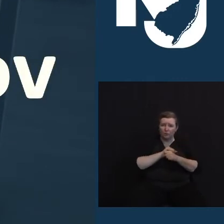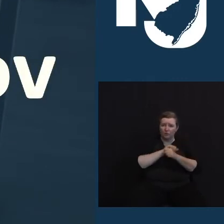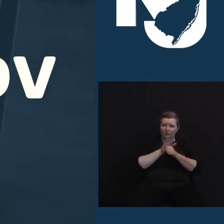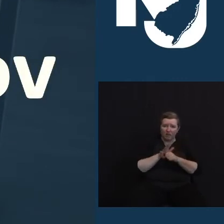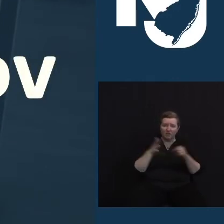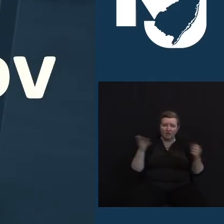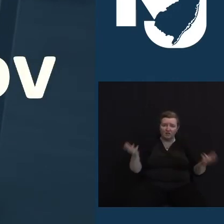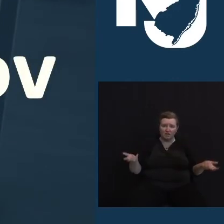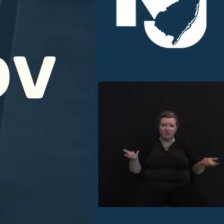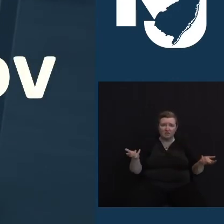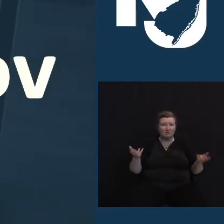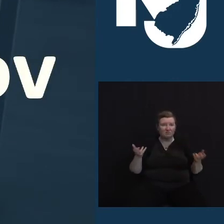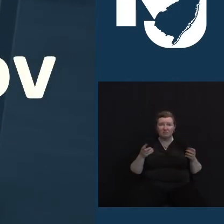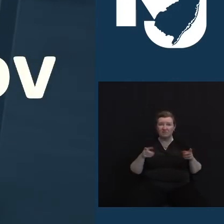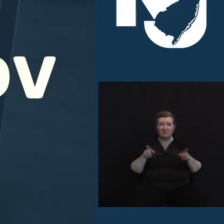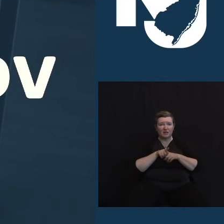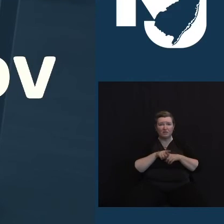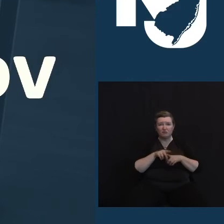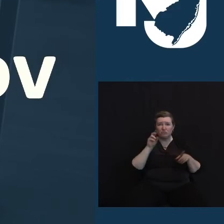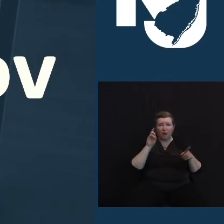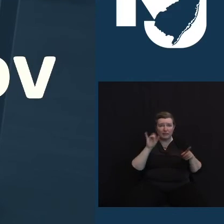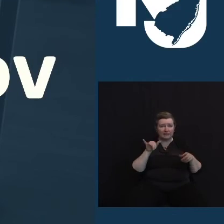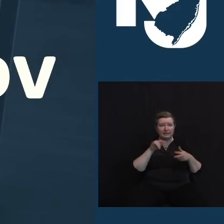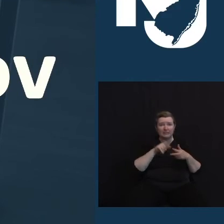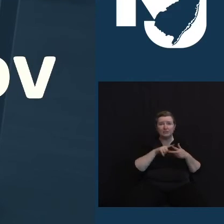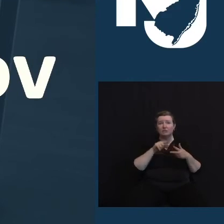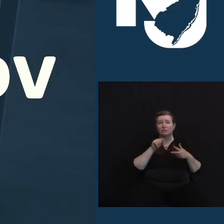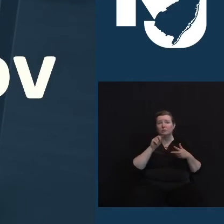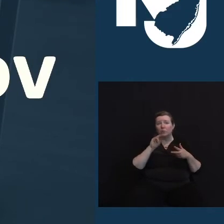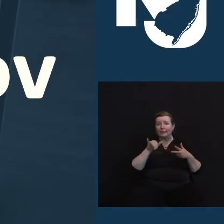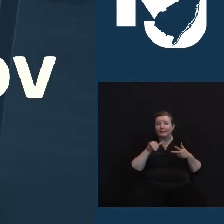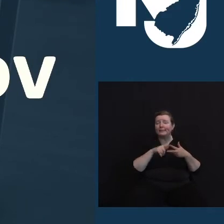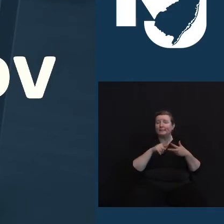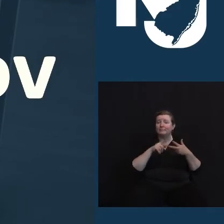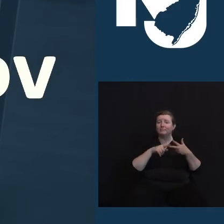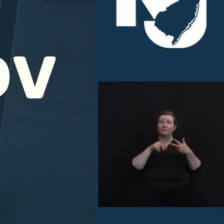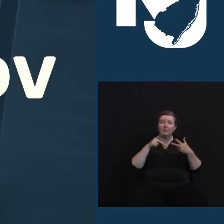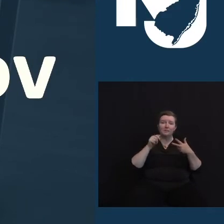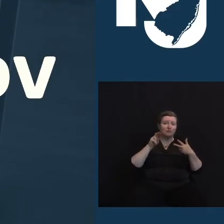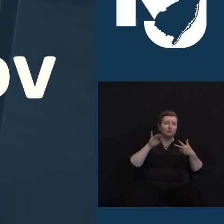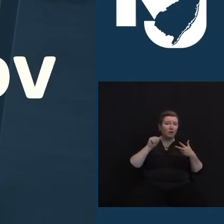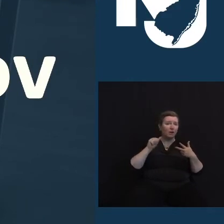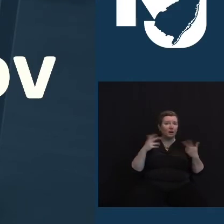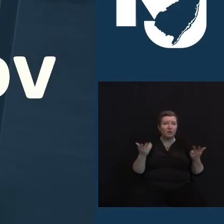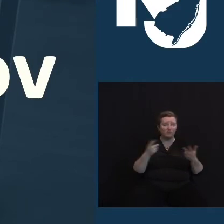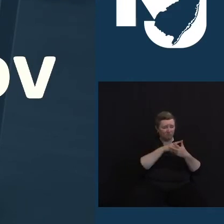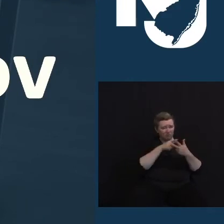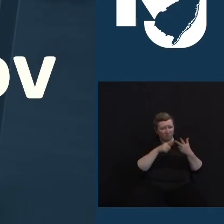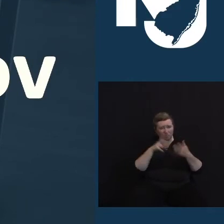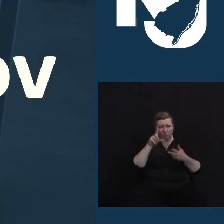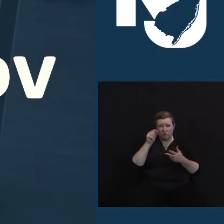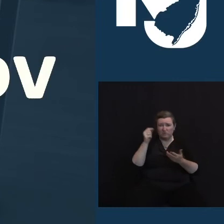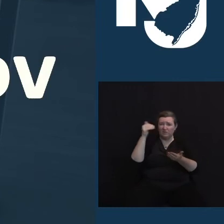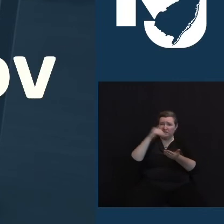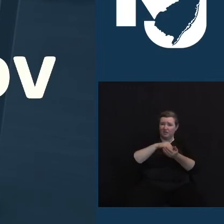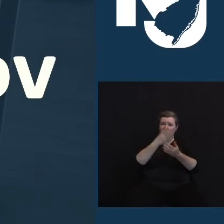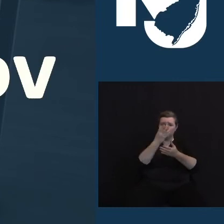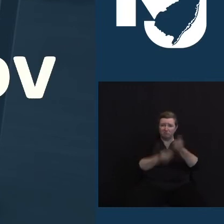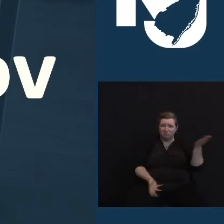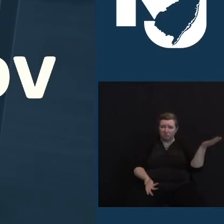Rodney and Tony and Patty, strong people. Let that sink in, folks. 20,000. That's more, by the way, we did the math, that's more